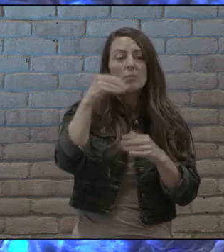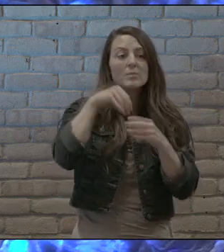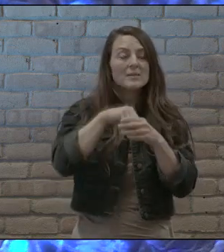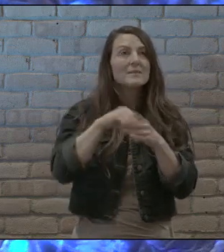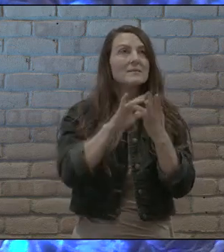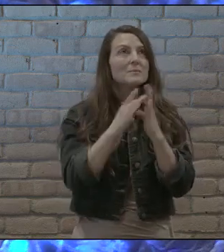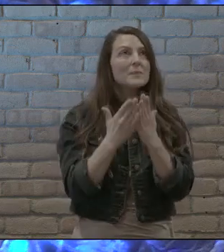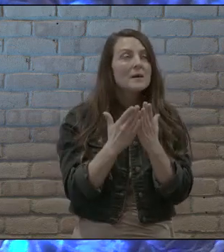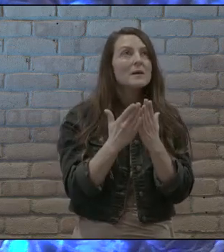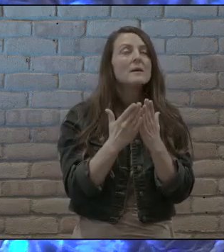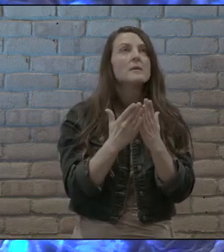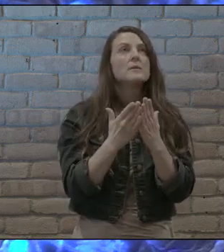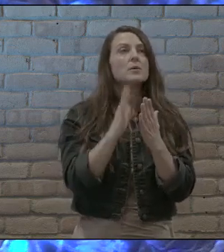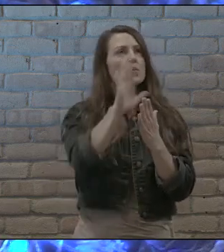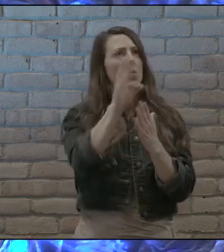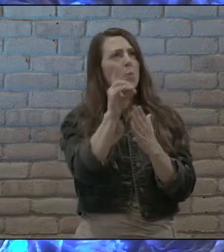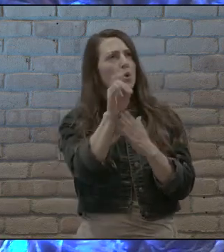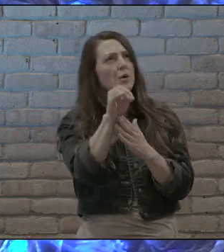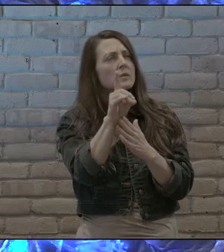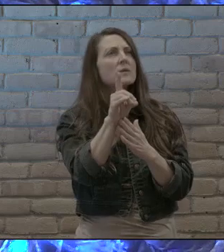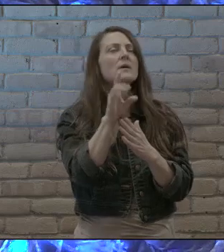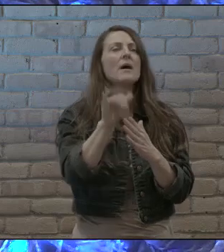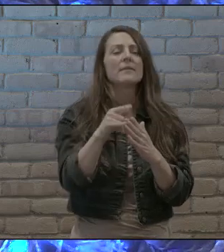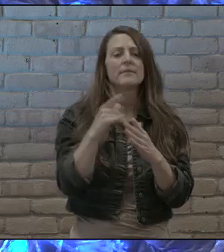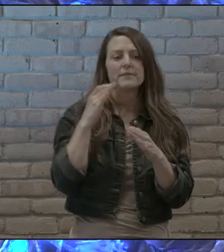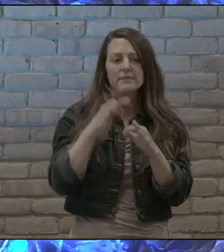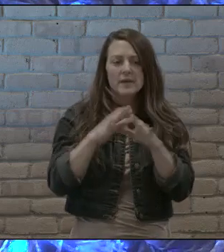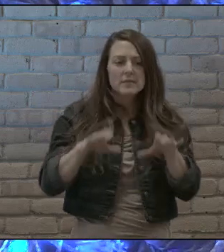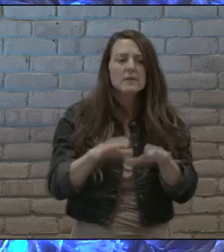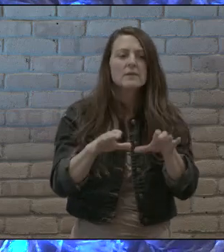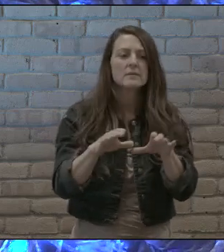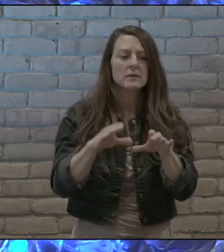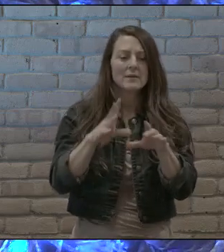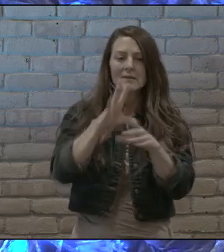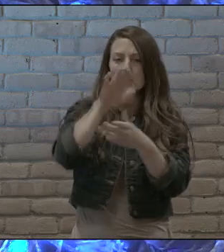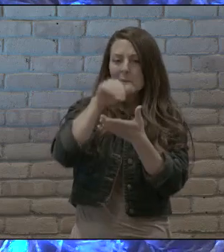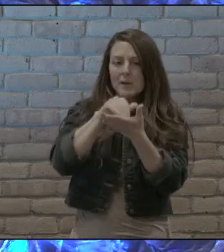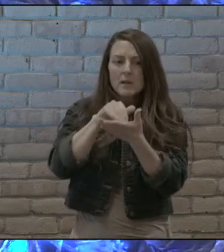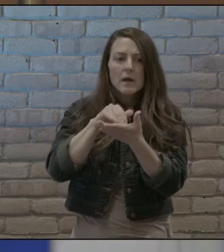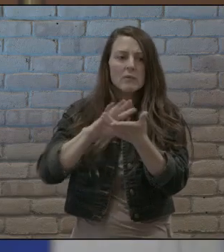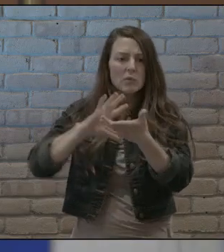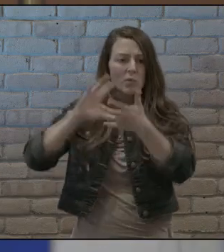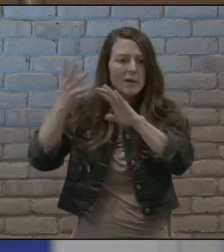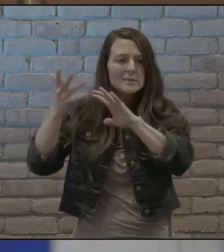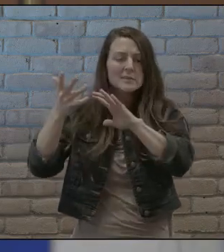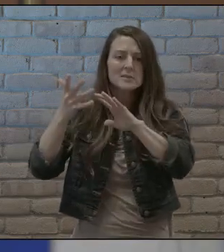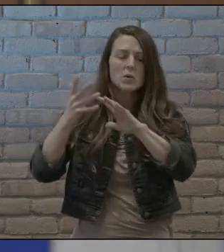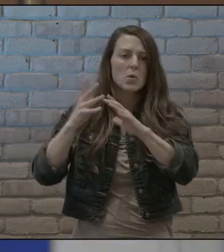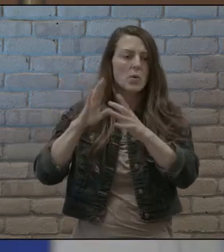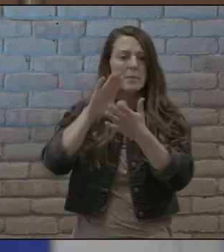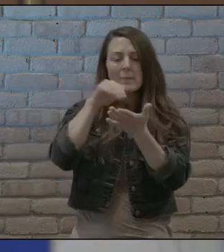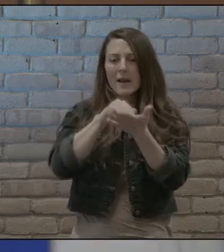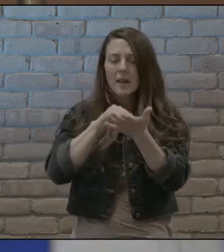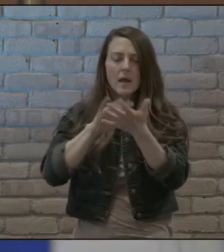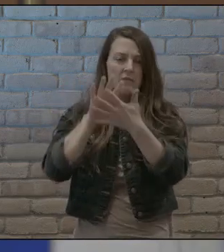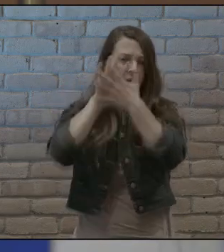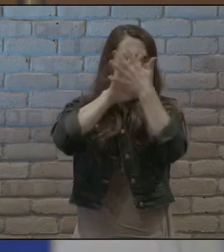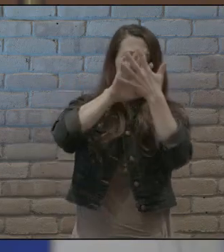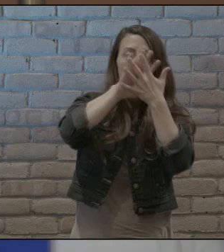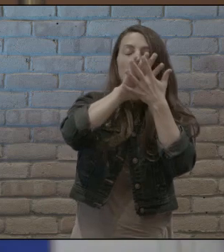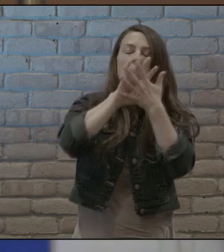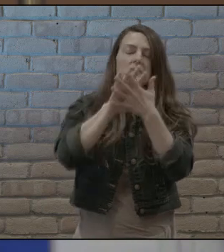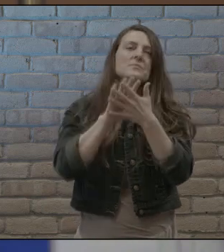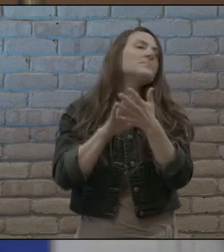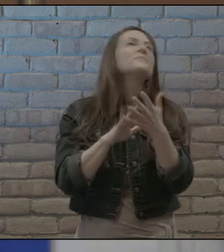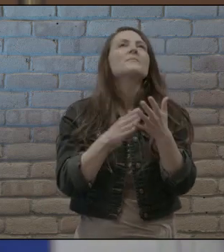faithfulness, in the midst of crisis, in the midst of uncertainty. And so, Almighty God, we pray that